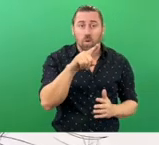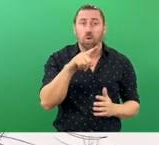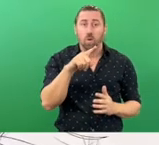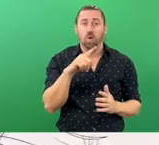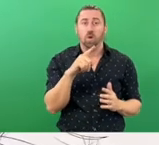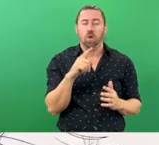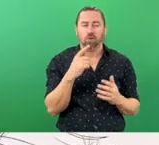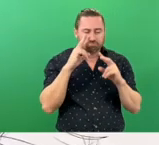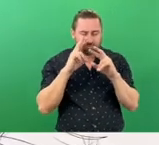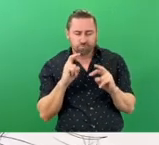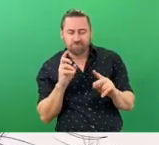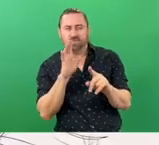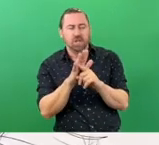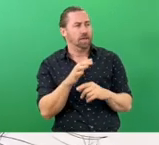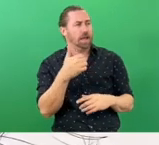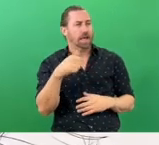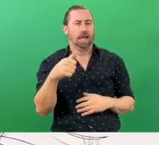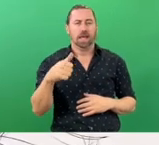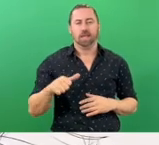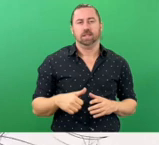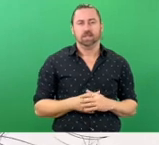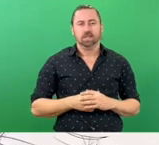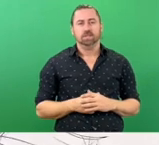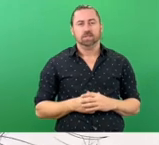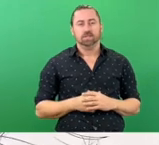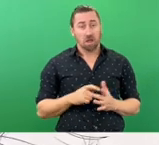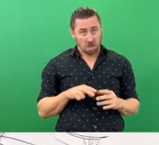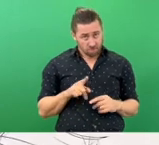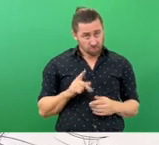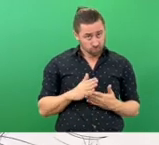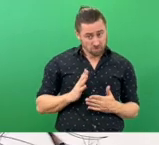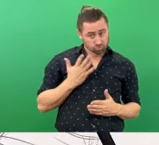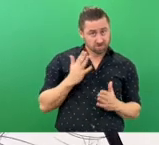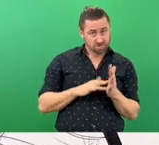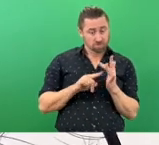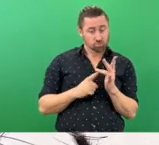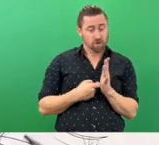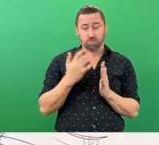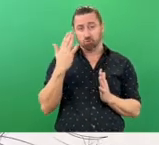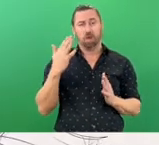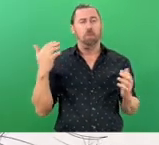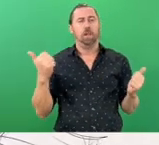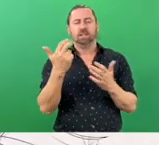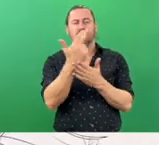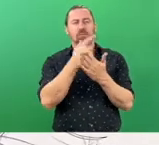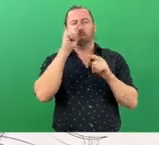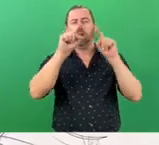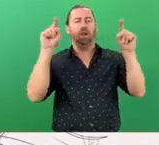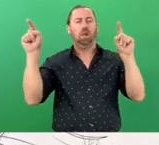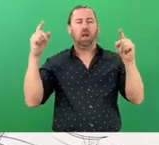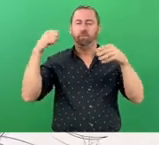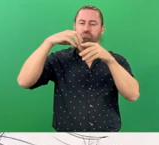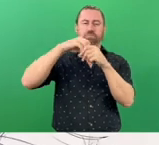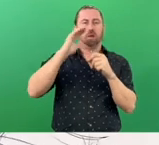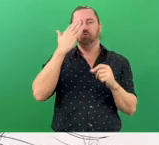everybody to do a bit of an investigation if this subject interests you. There are so many artists who have dealt with